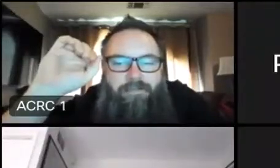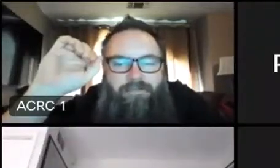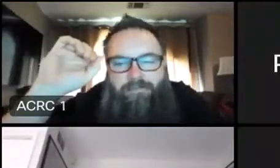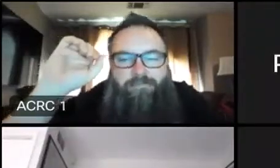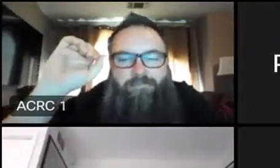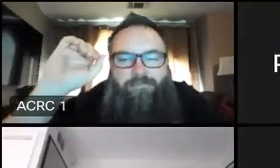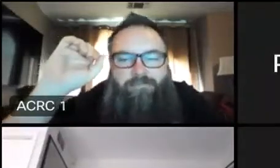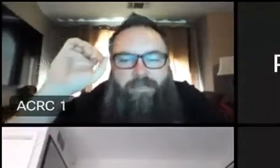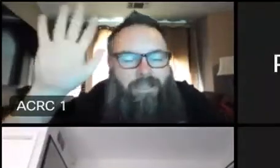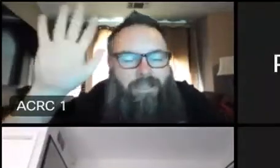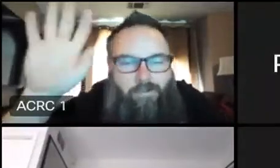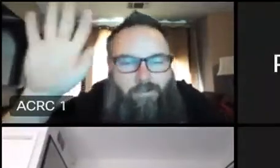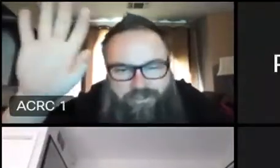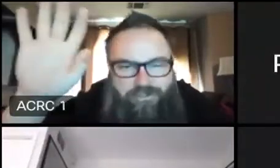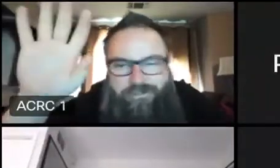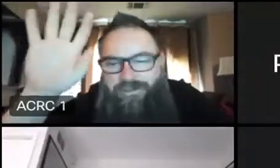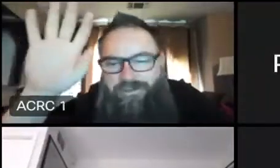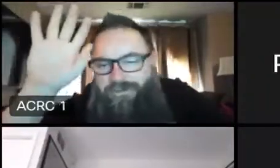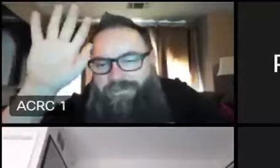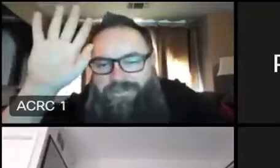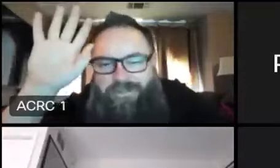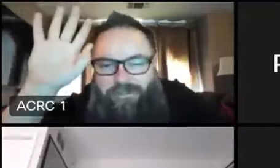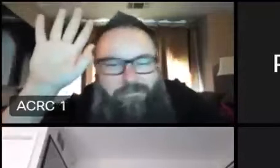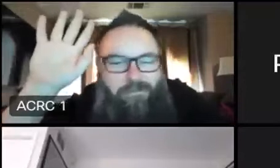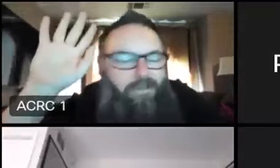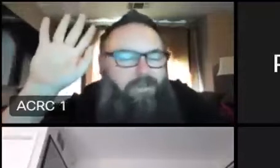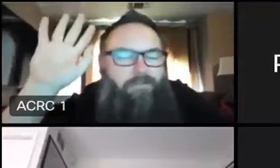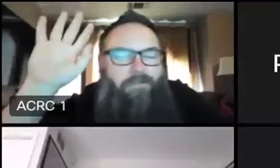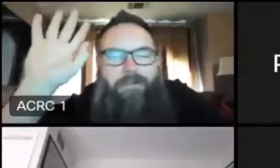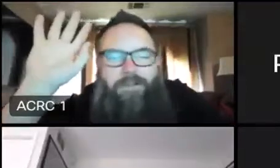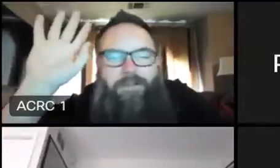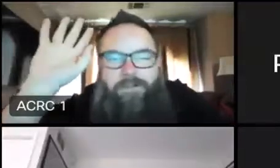that oversees the adult and the residential services.